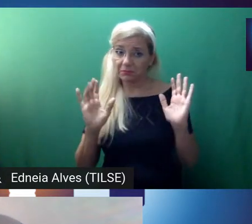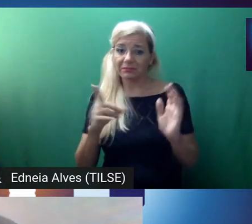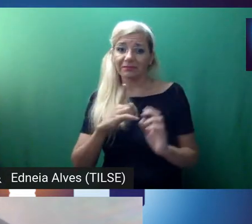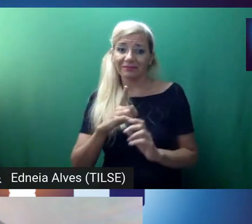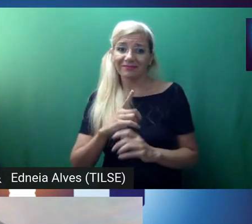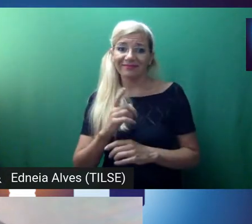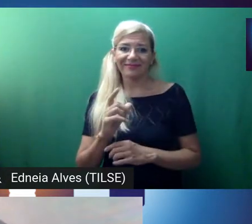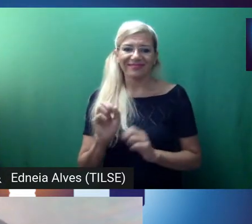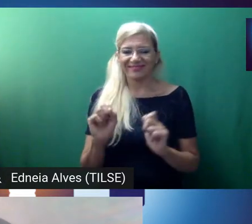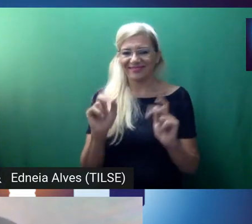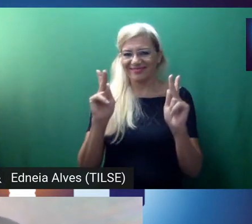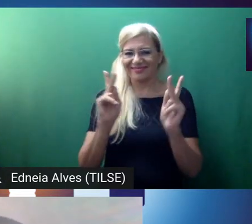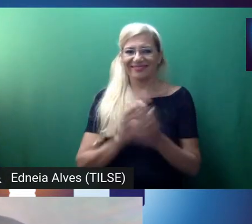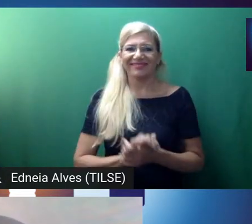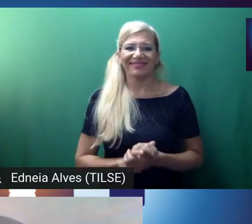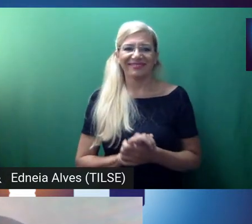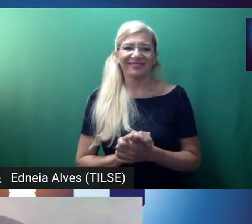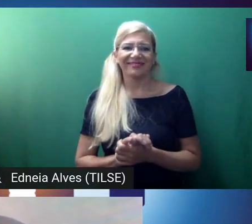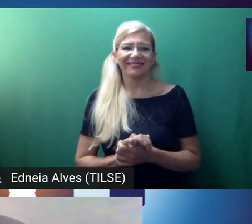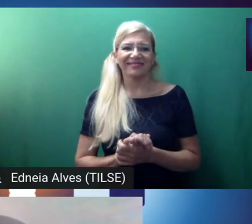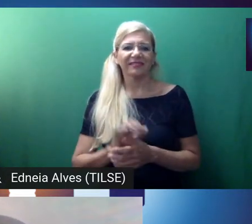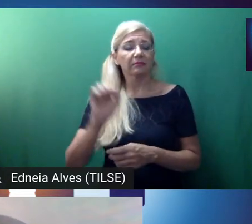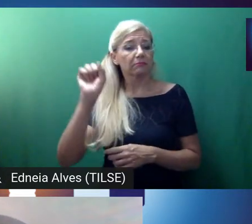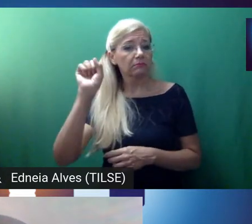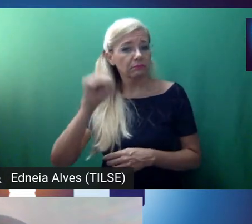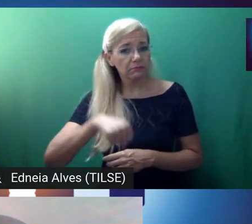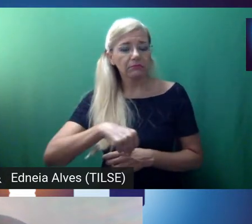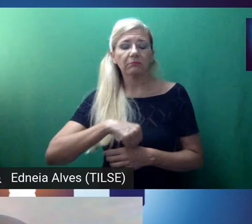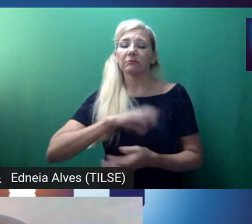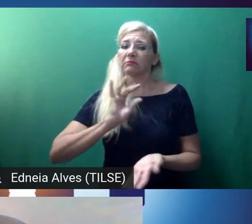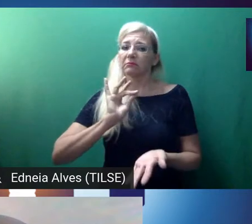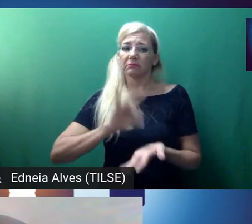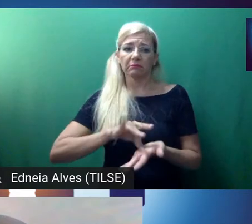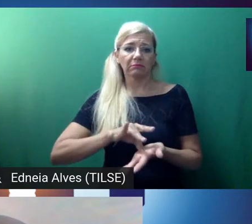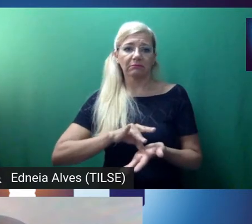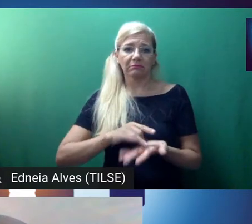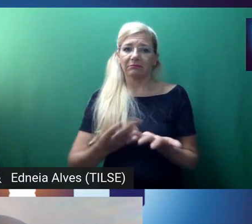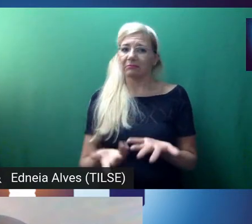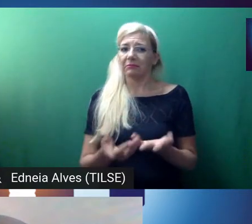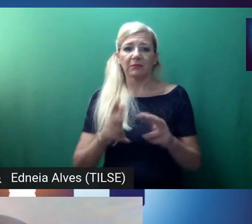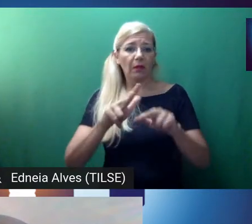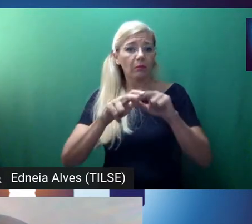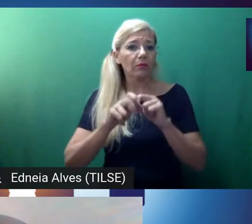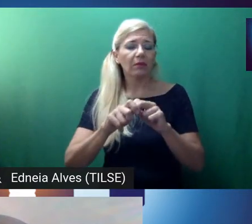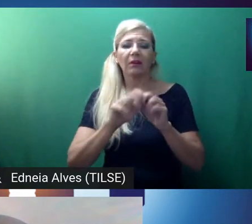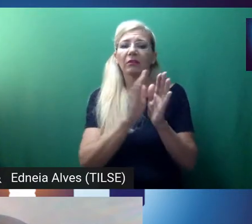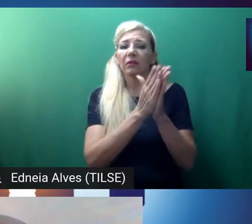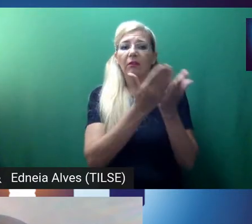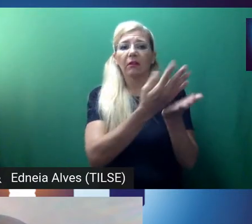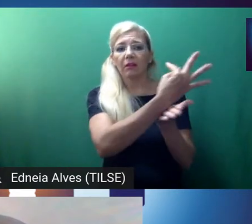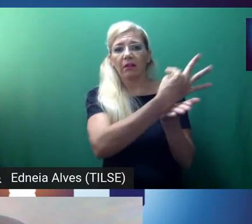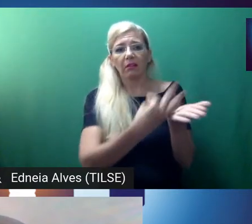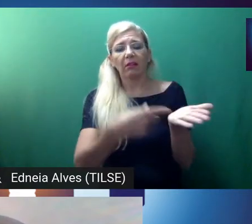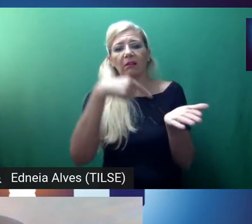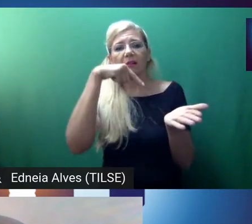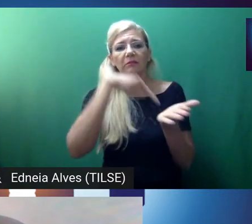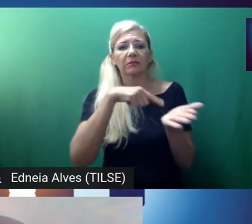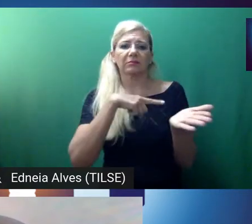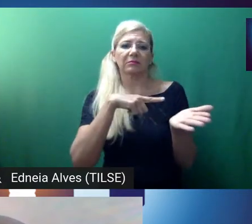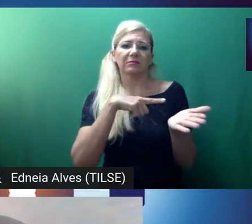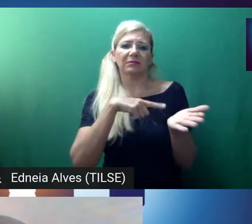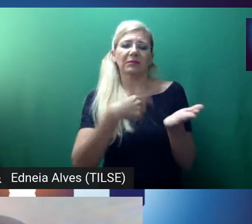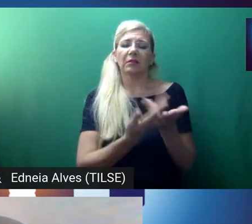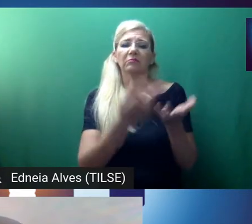comments, please? Yeah, so absolutely. So about the textbooks, so that's why I was talking